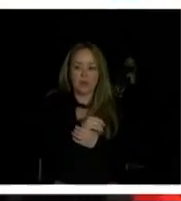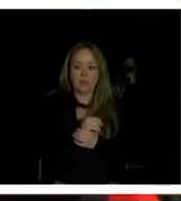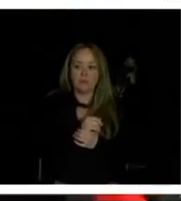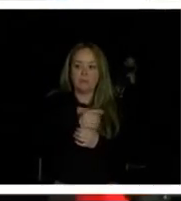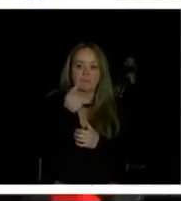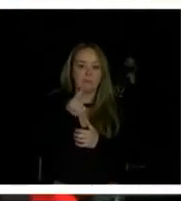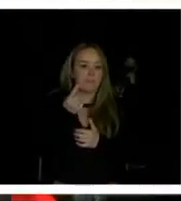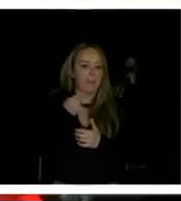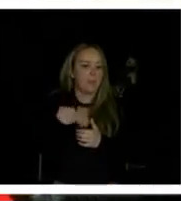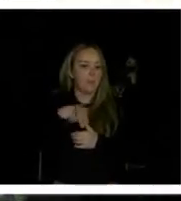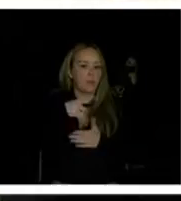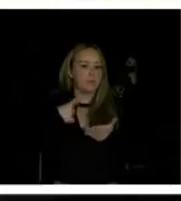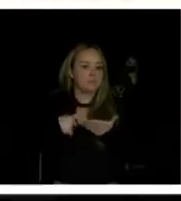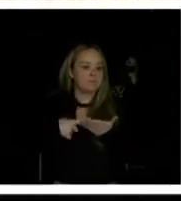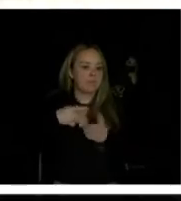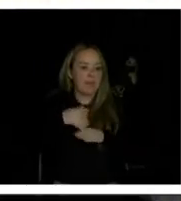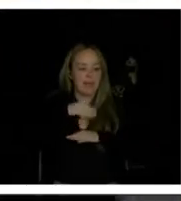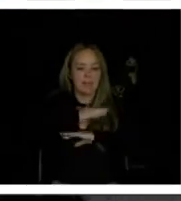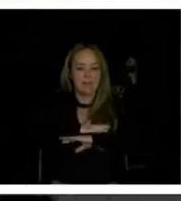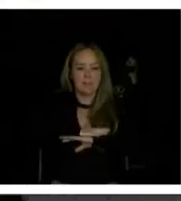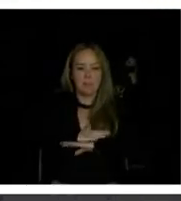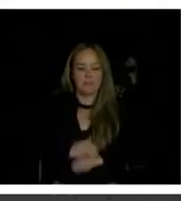something that you all discussed at your table.